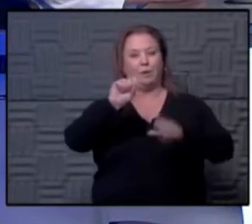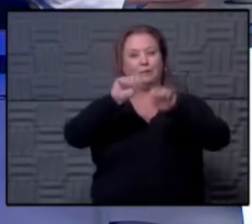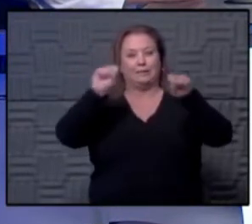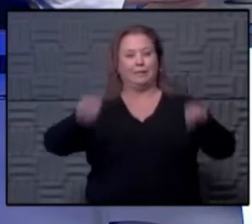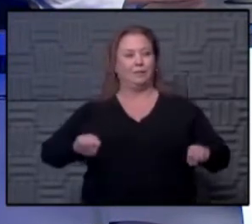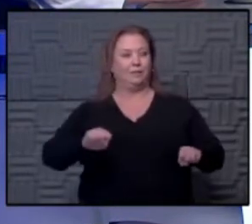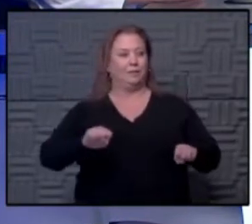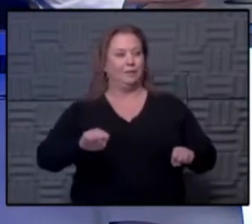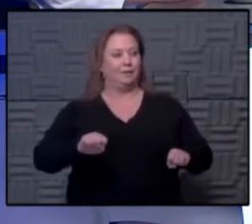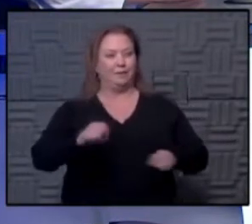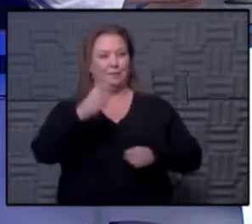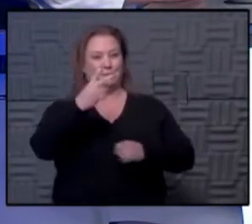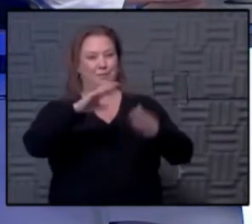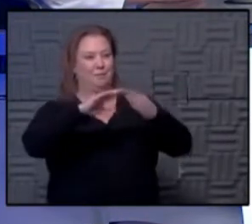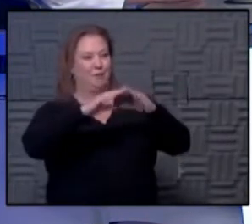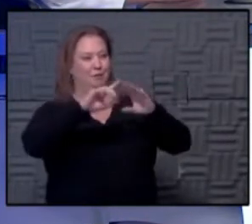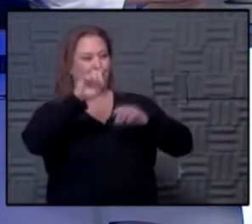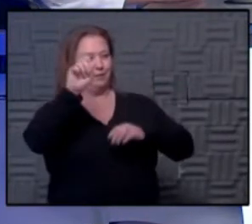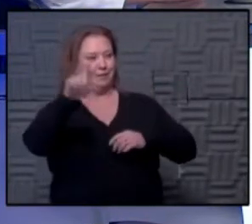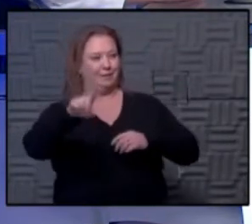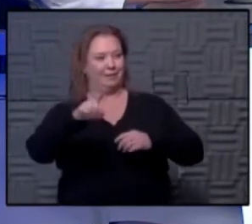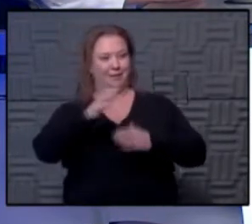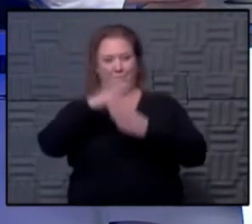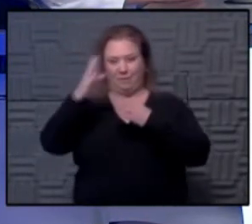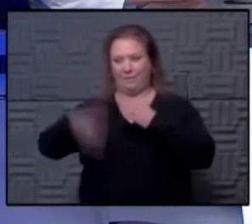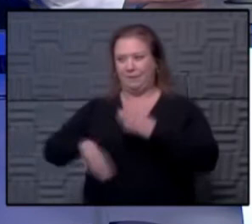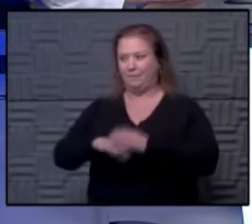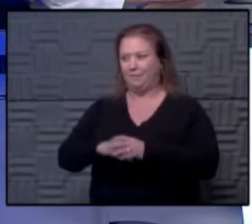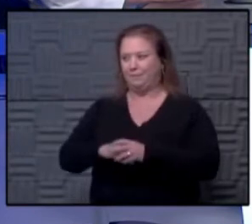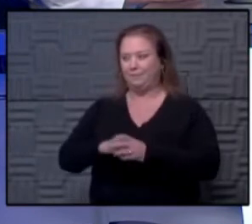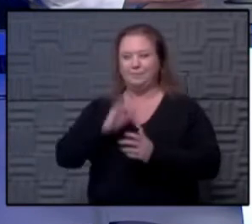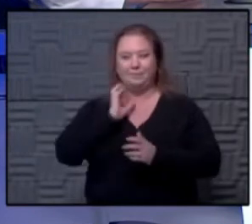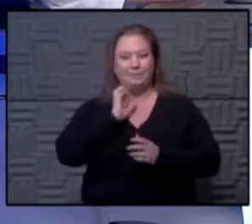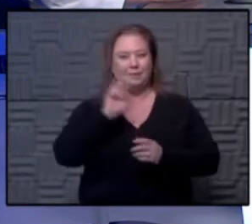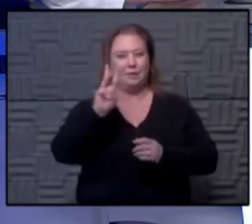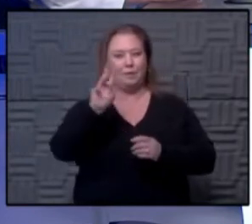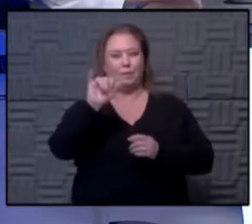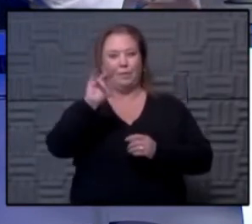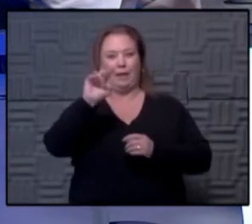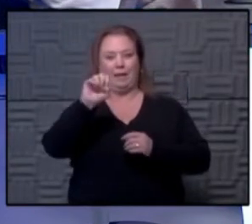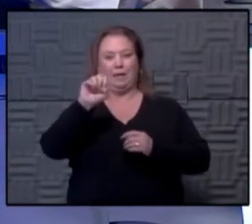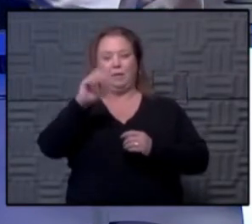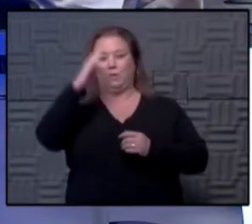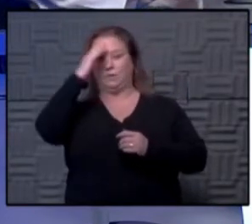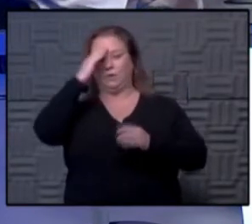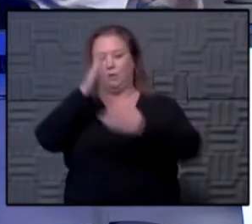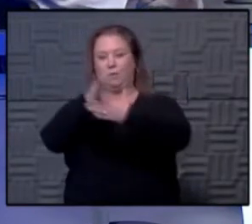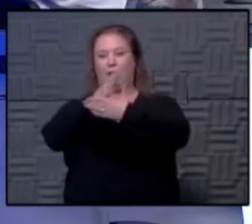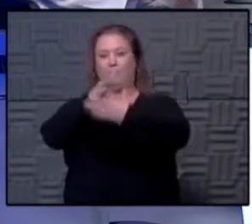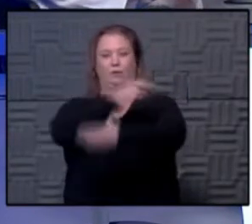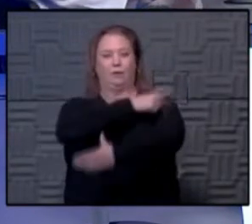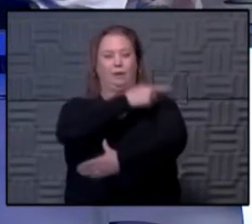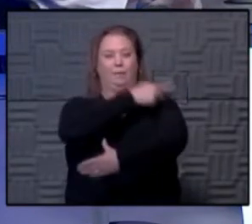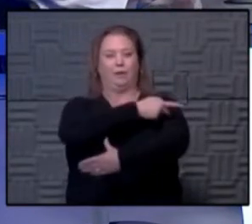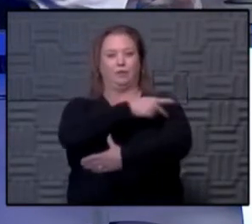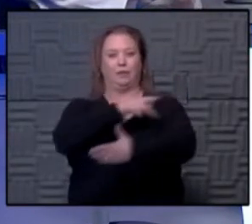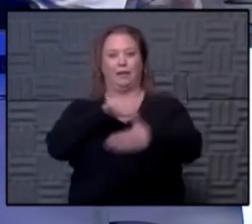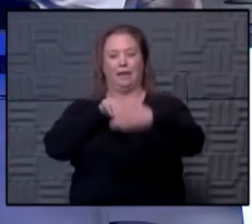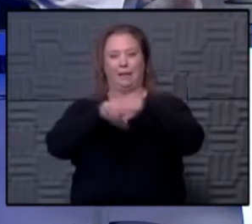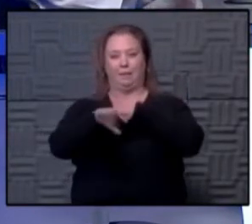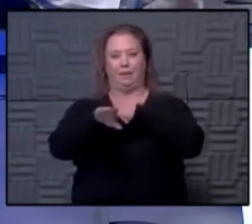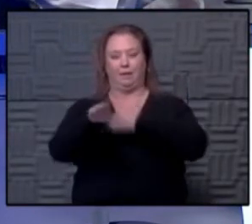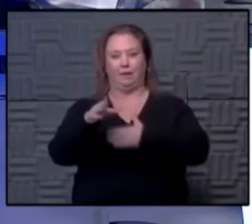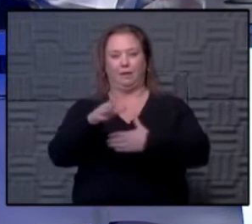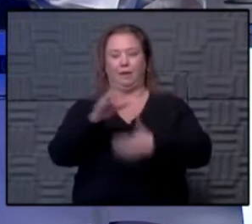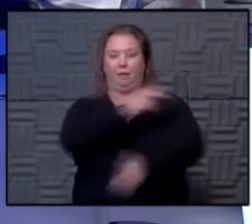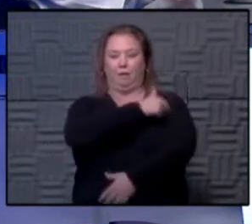question, and then we have 2 community questions, and then we will wrap up, okay? All right. Wayne wants to know, what is the average patient admit at